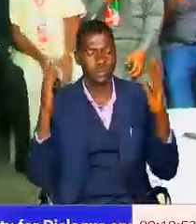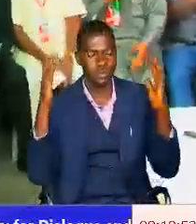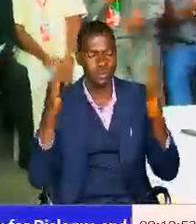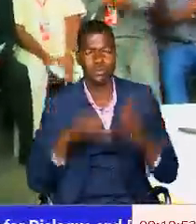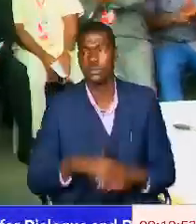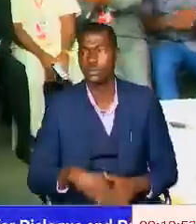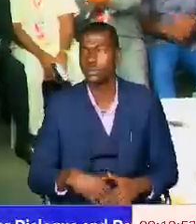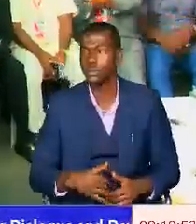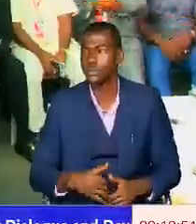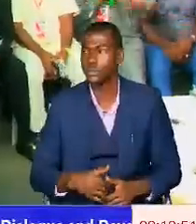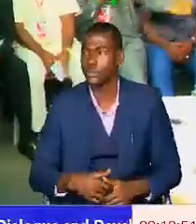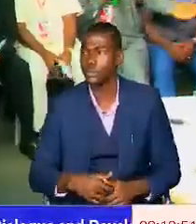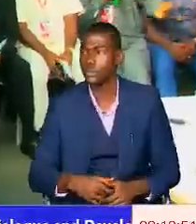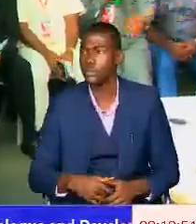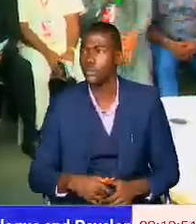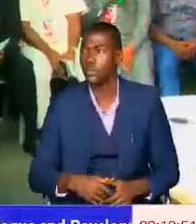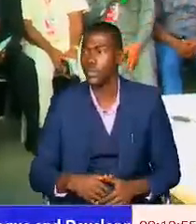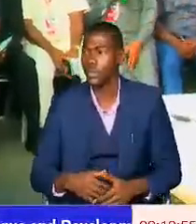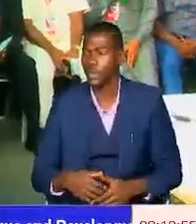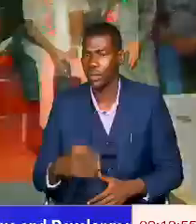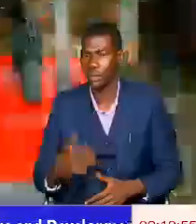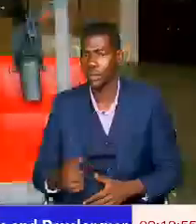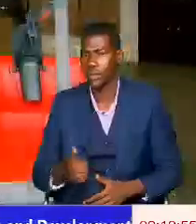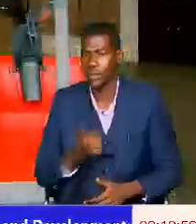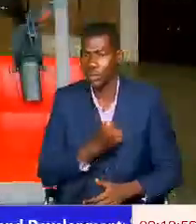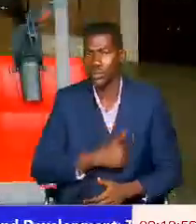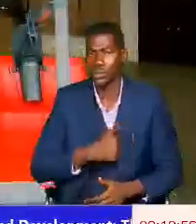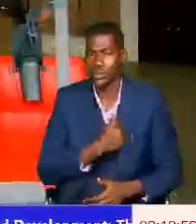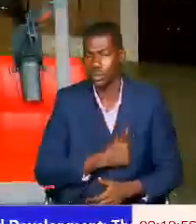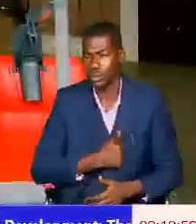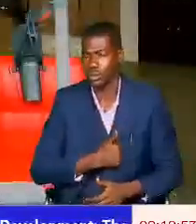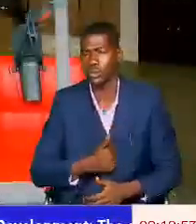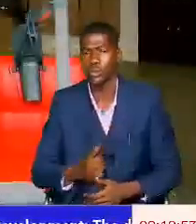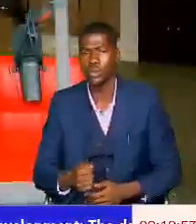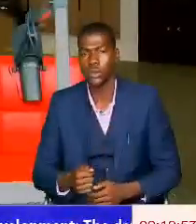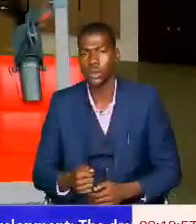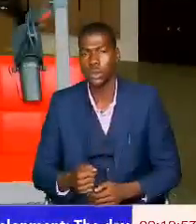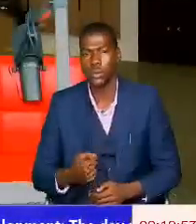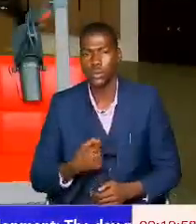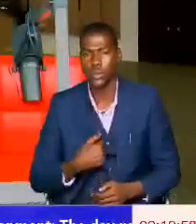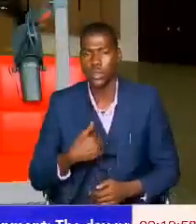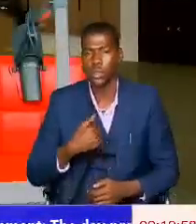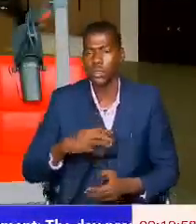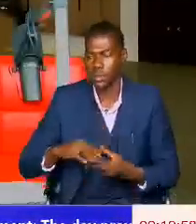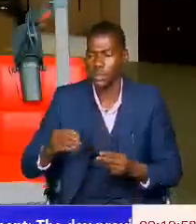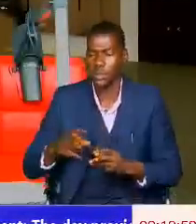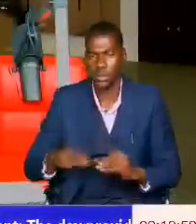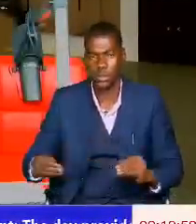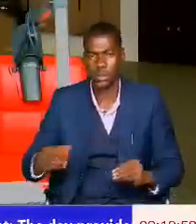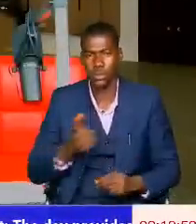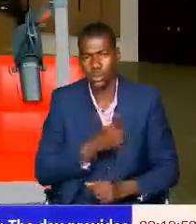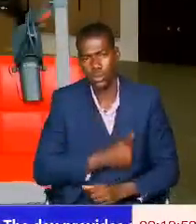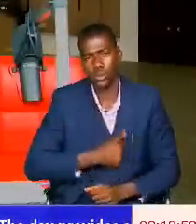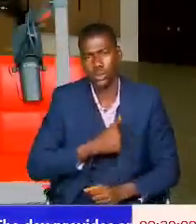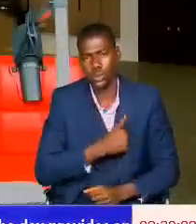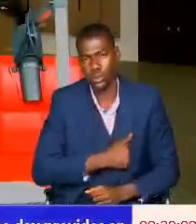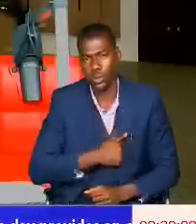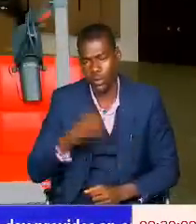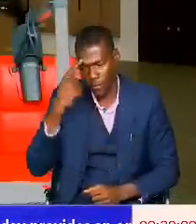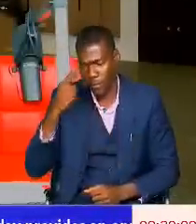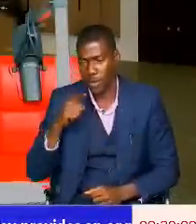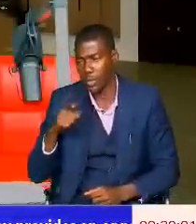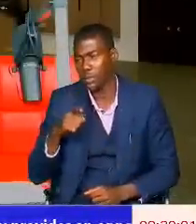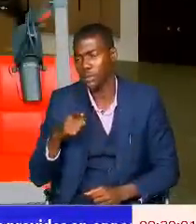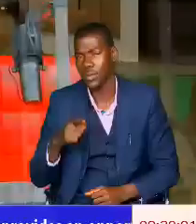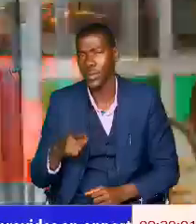Sir? So his case, sir? His, yes. Sorry for interrupting you. I want to apologize on his behalf. But make I